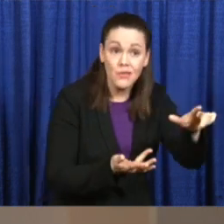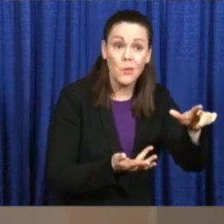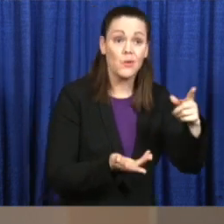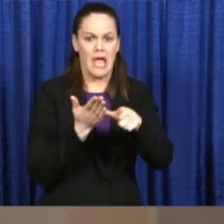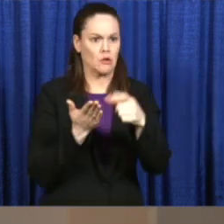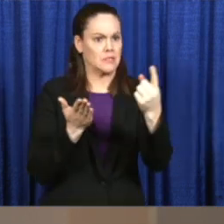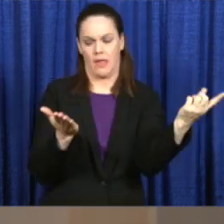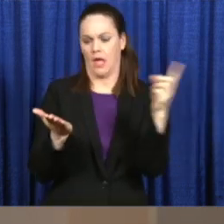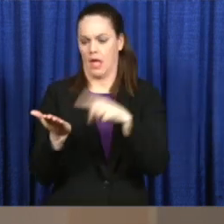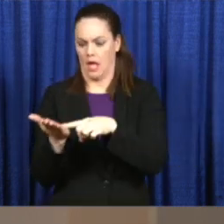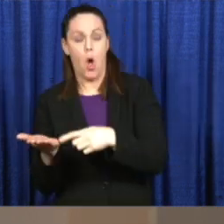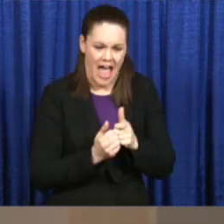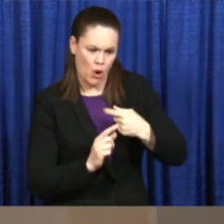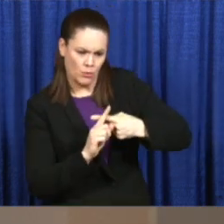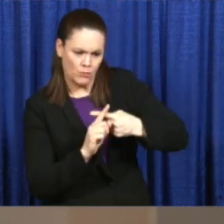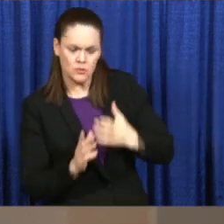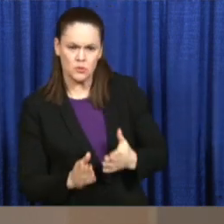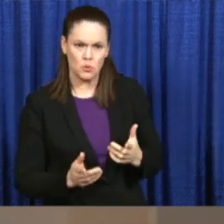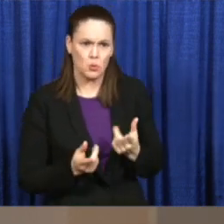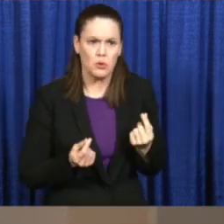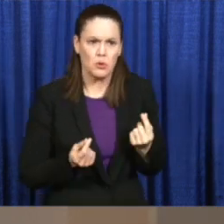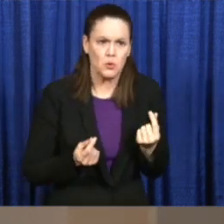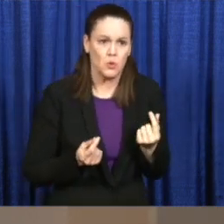there are official